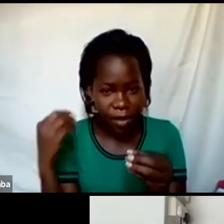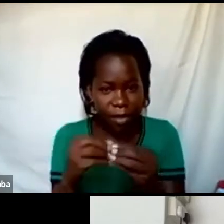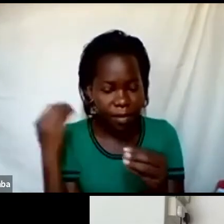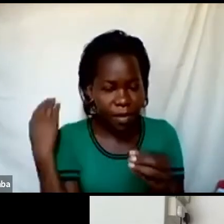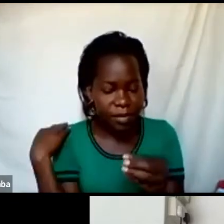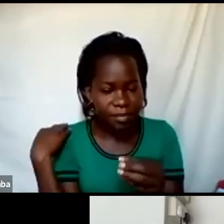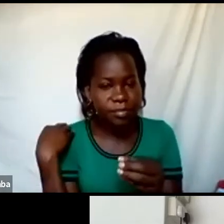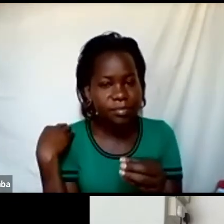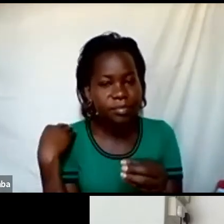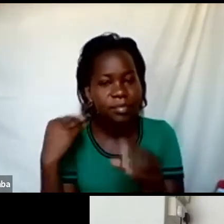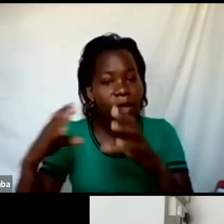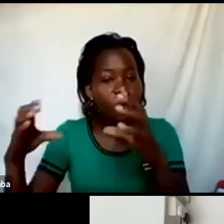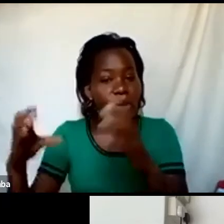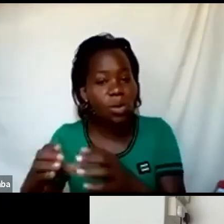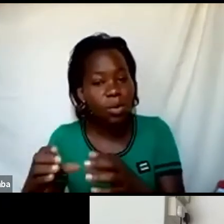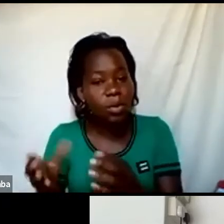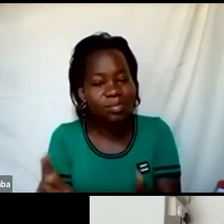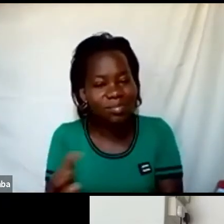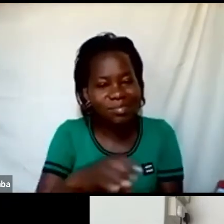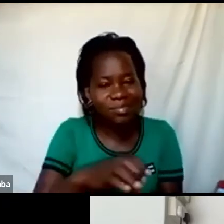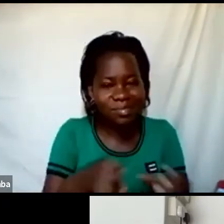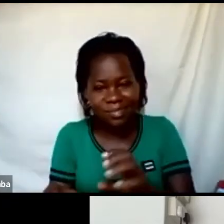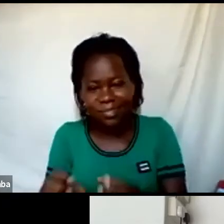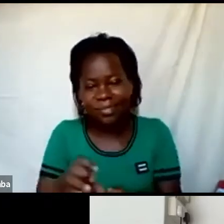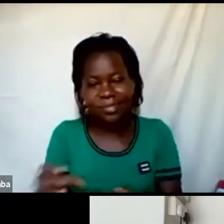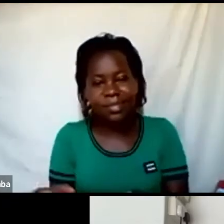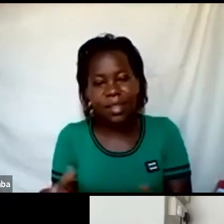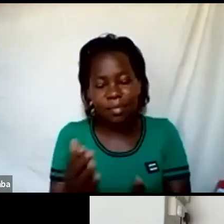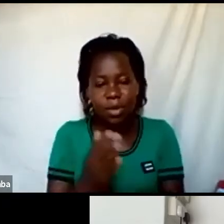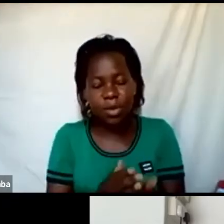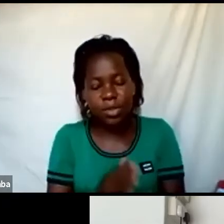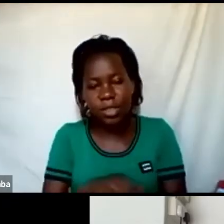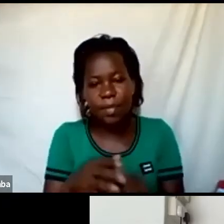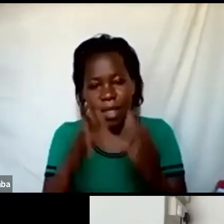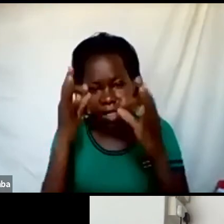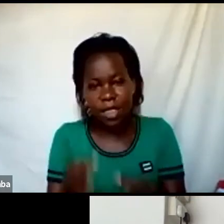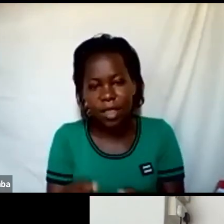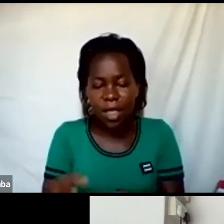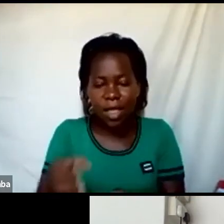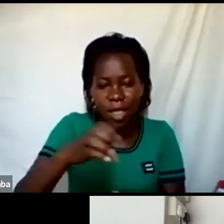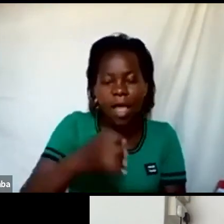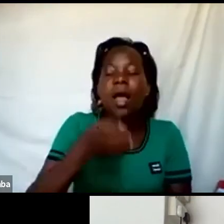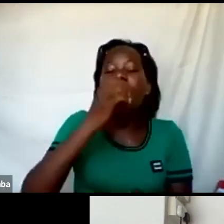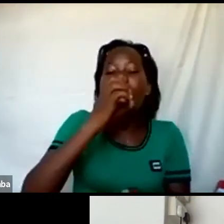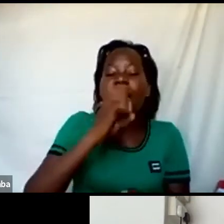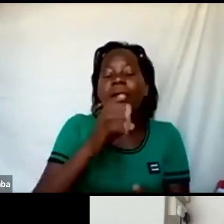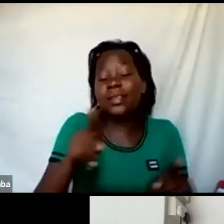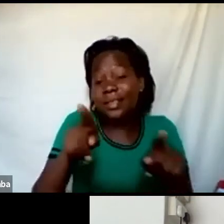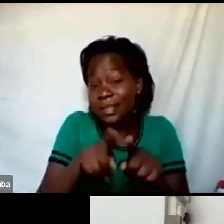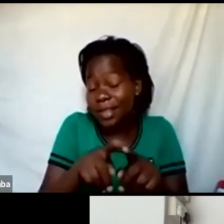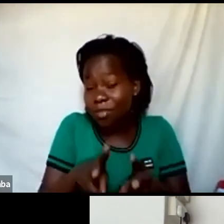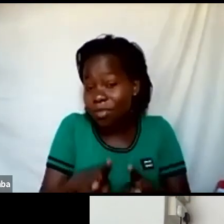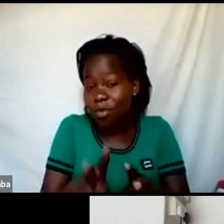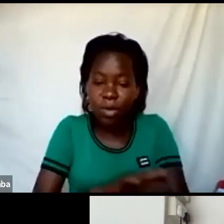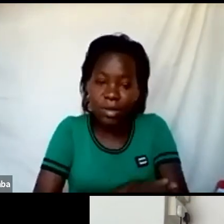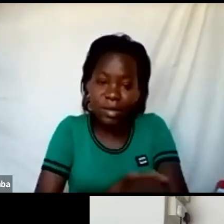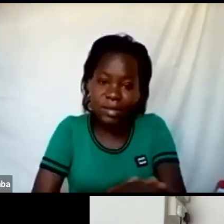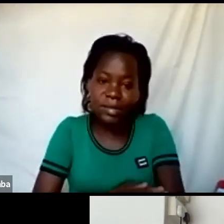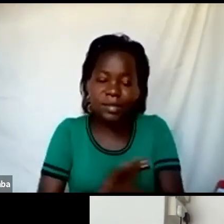say the same, because they make things that enter the body. So there is no cutting corners around it.